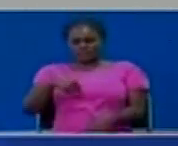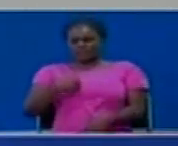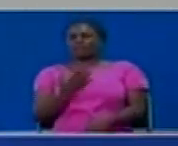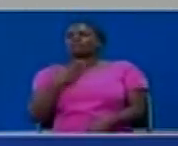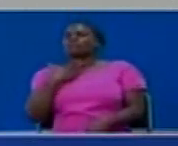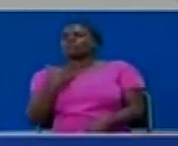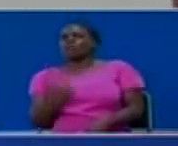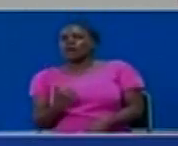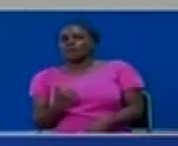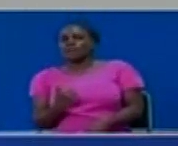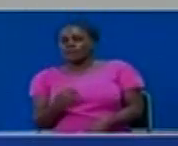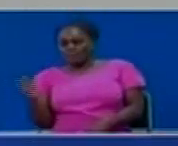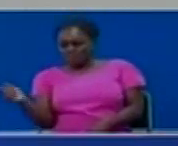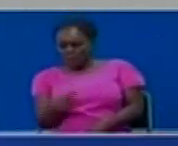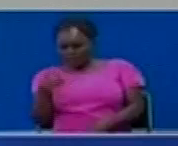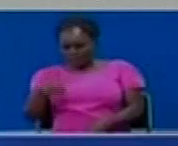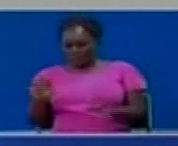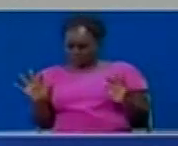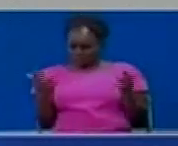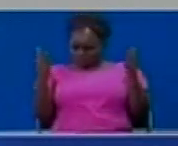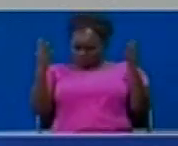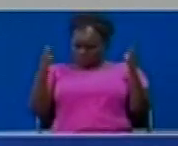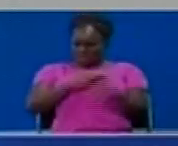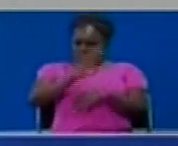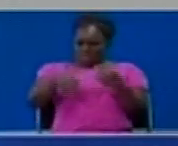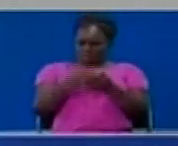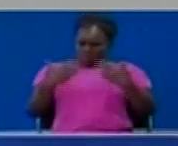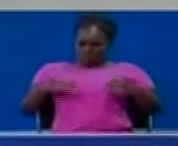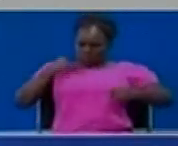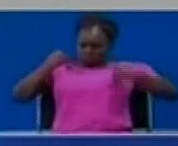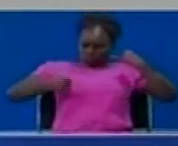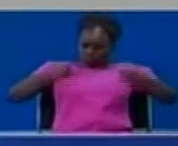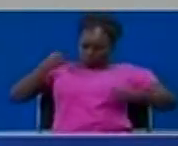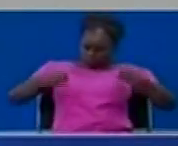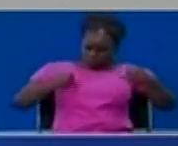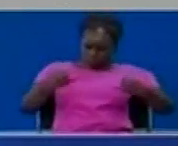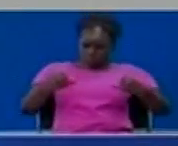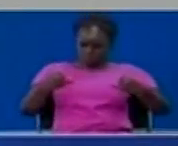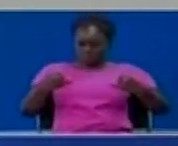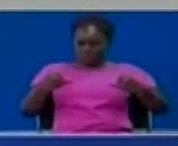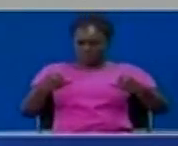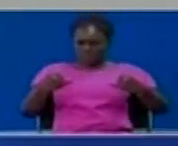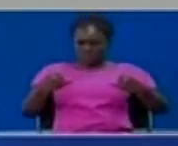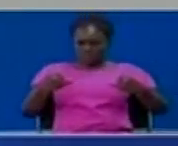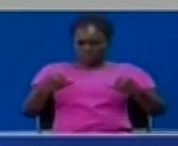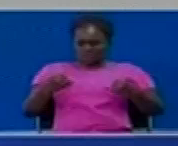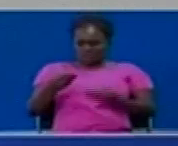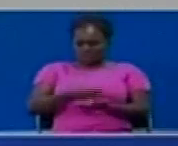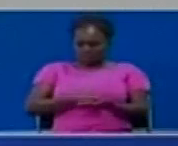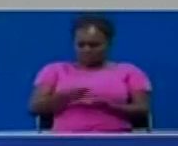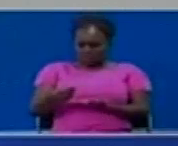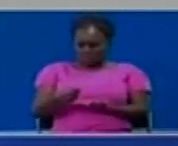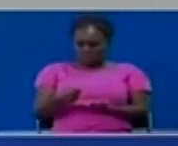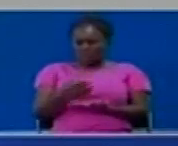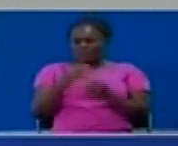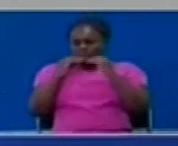like for this month, that is the Christmas month, when everybody's enjoying, when everybody's making merry, when we're exchanging well wishes